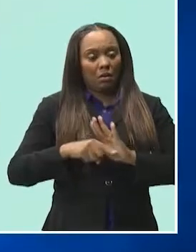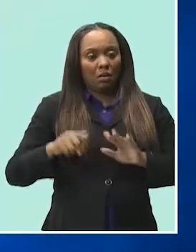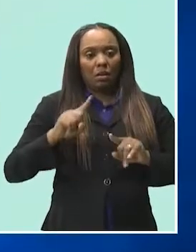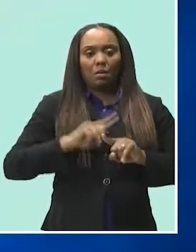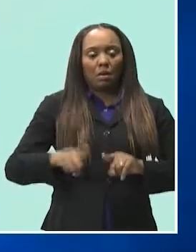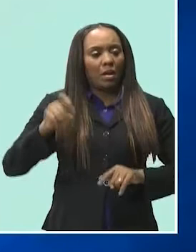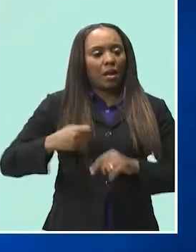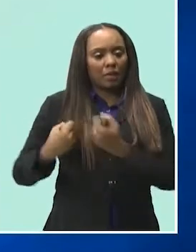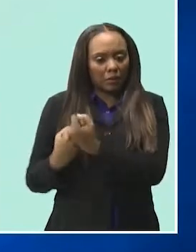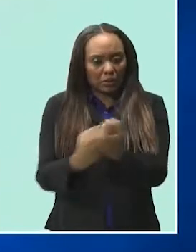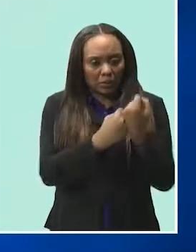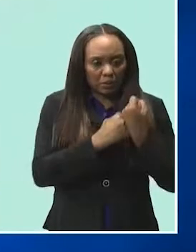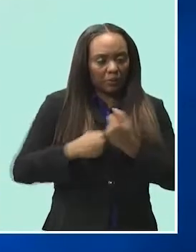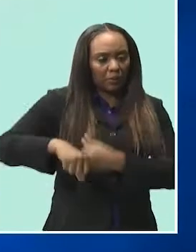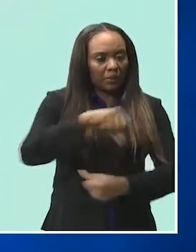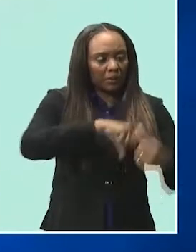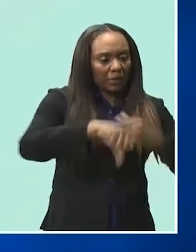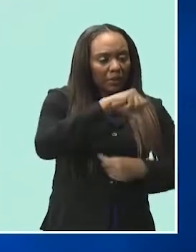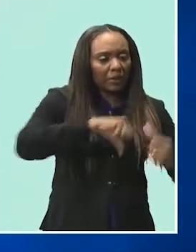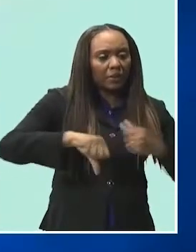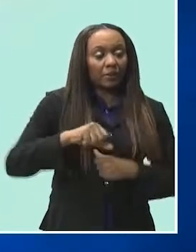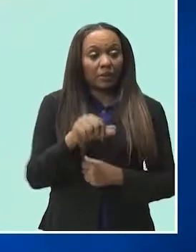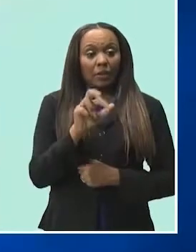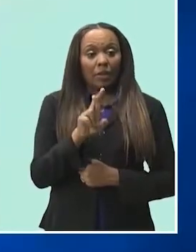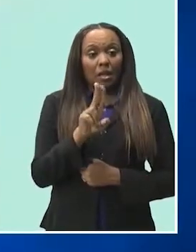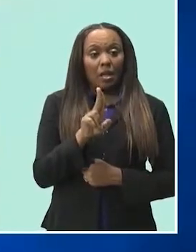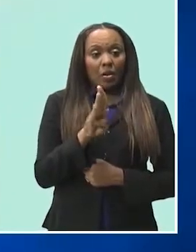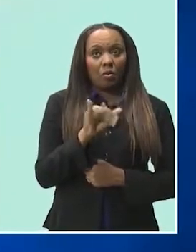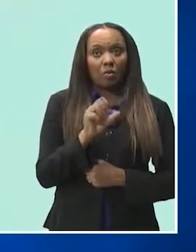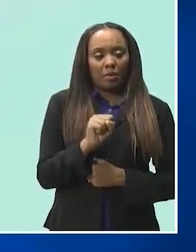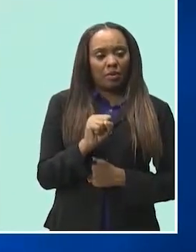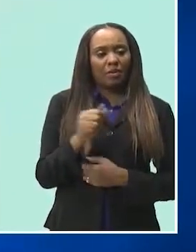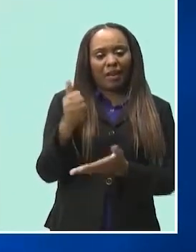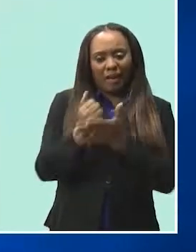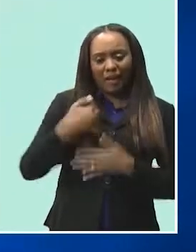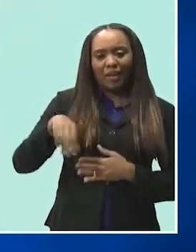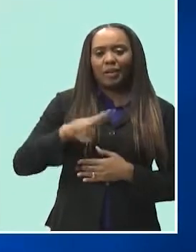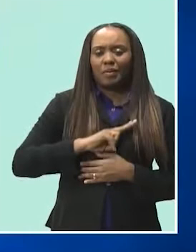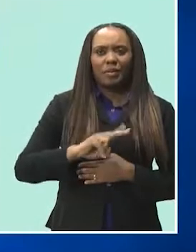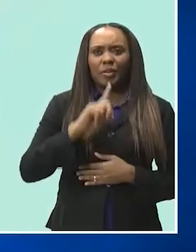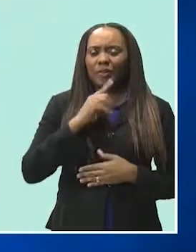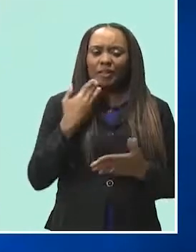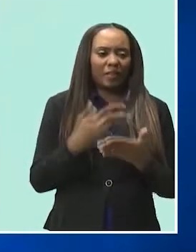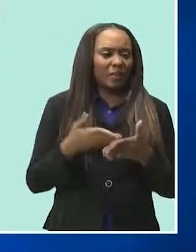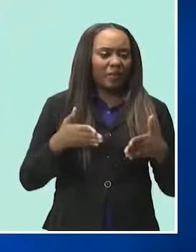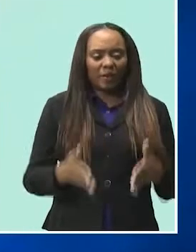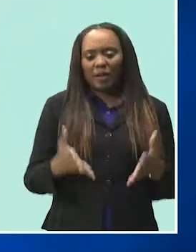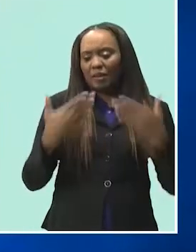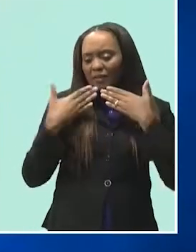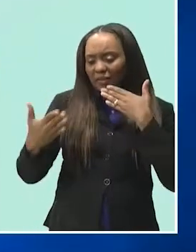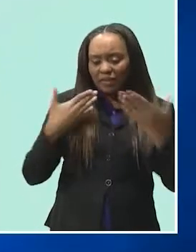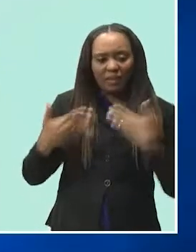for each other. So Rubis has come forward thus far in a very tangible way, and we thank Rubis